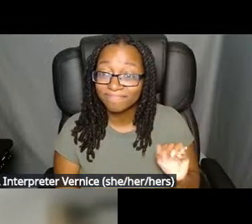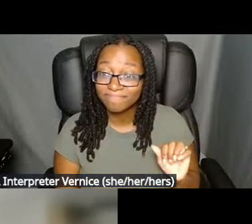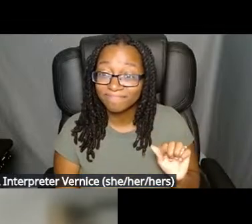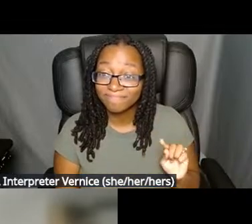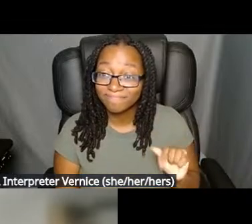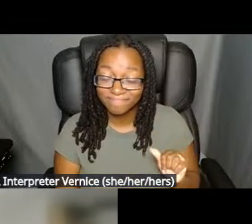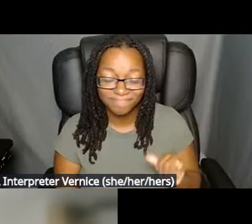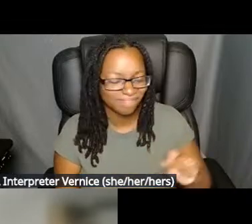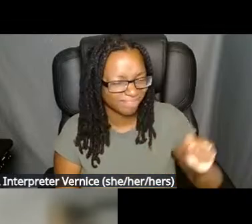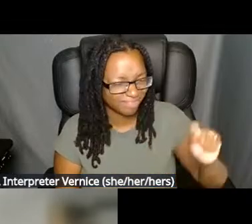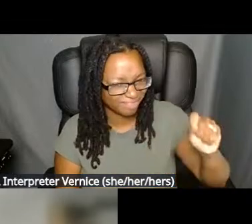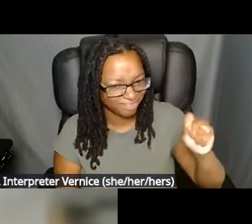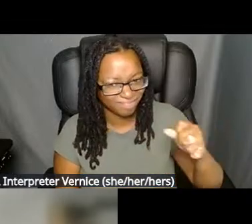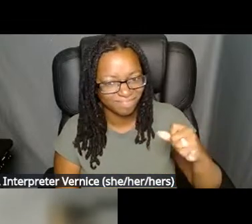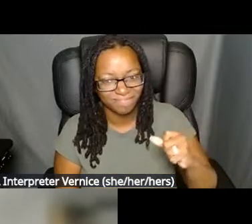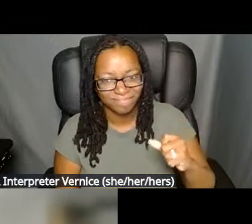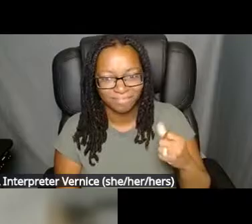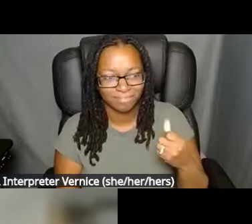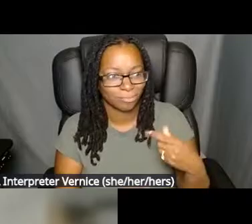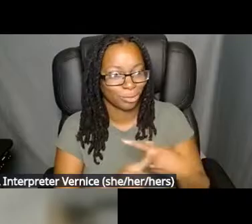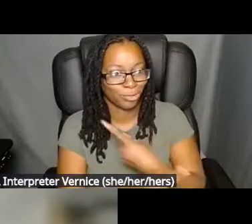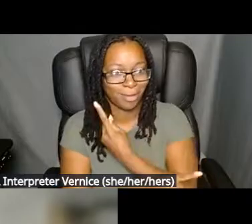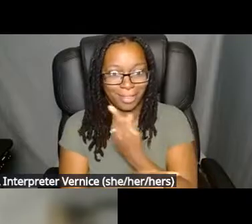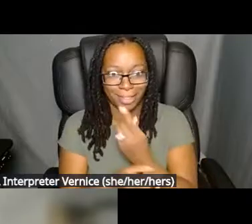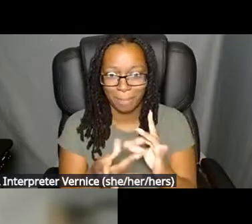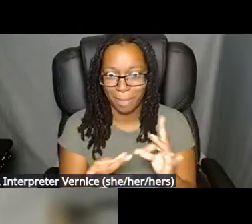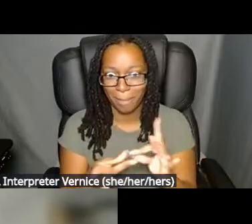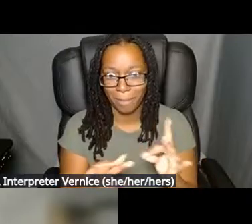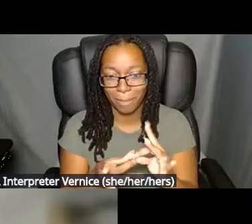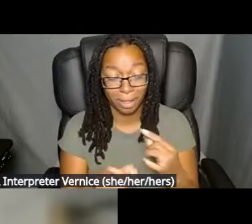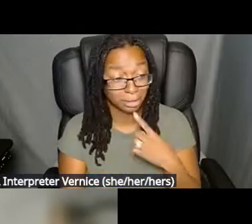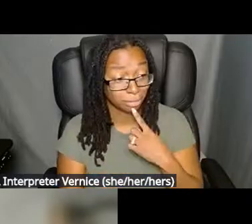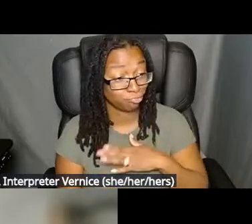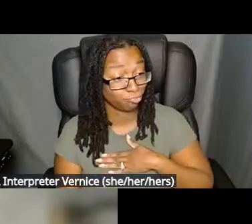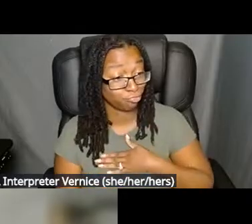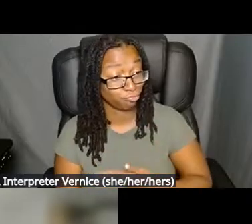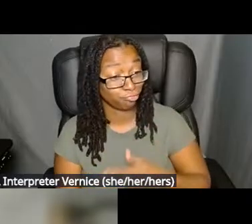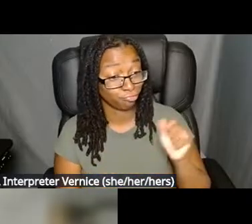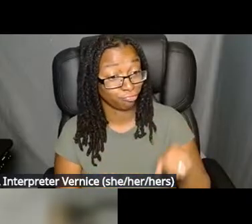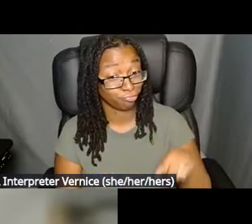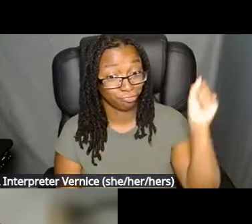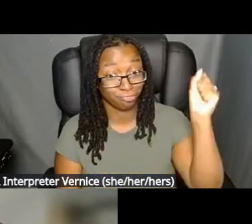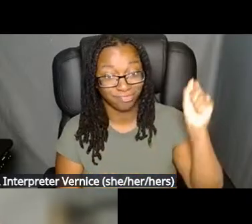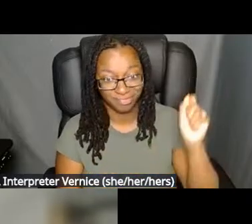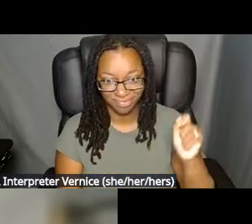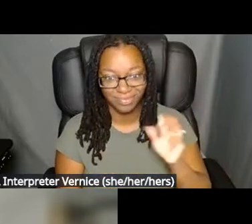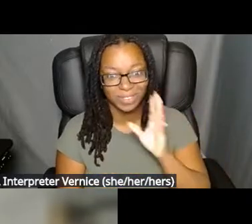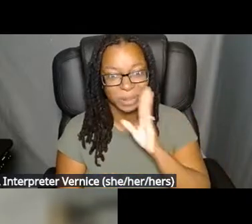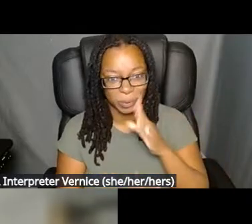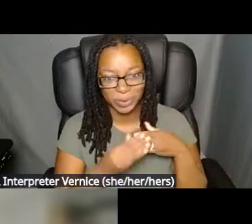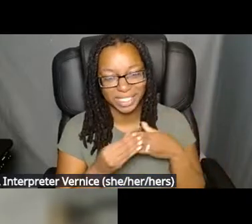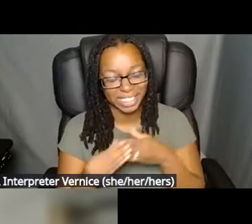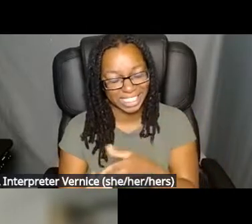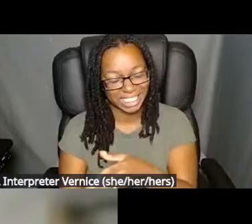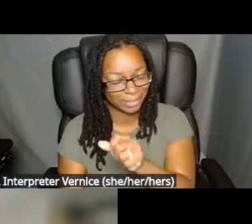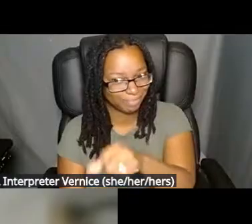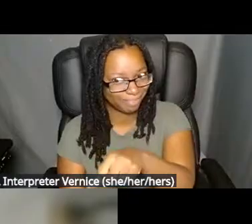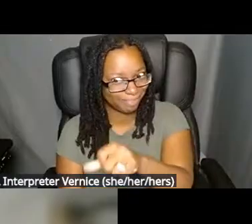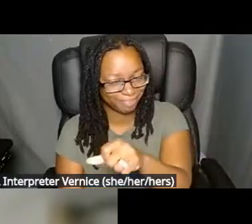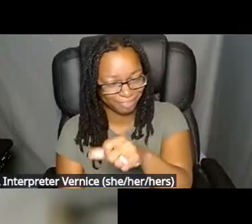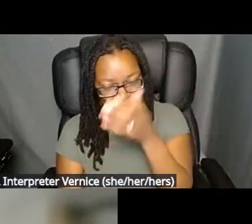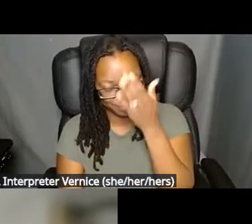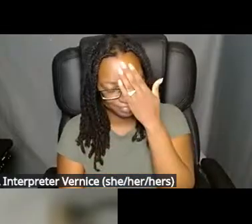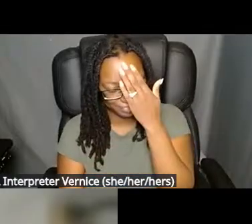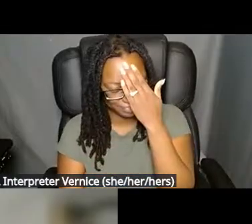random things will just lead you in, yeah. Yeah. The right Um, doors. yeah. But I think